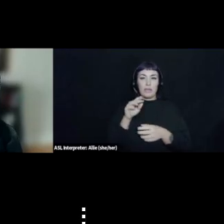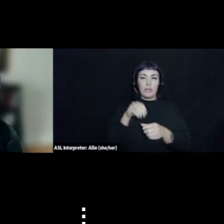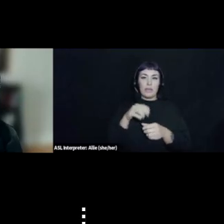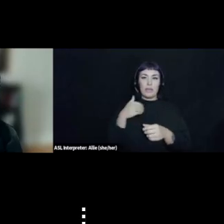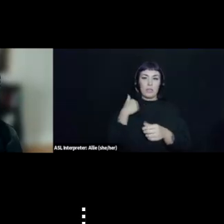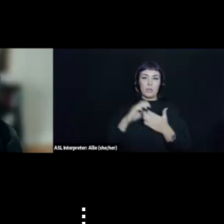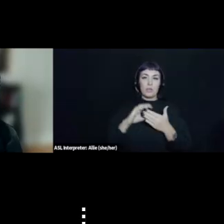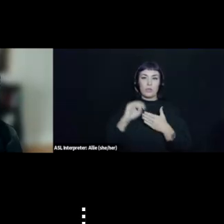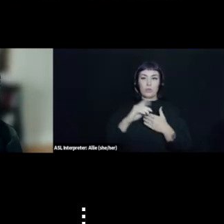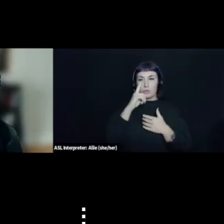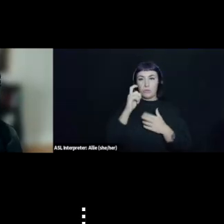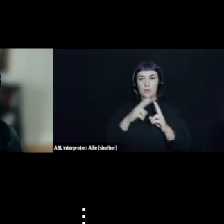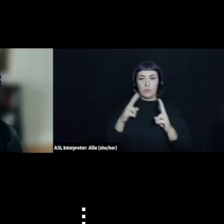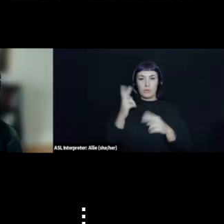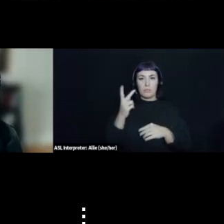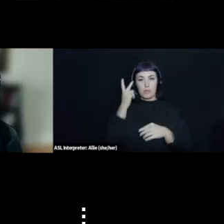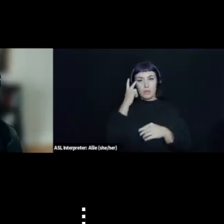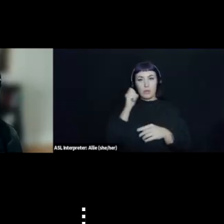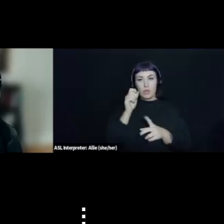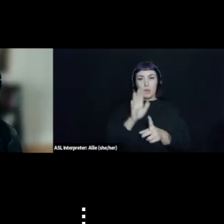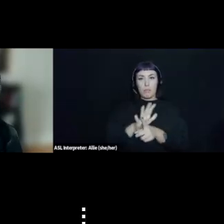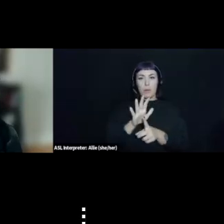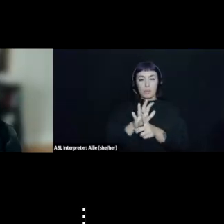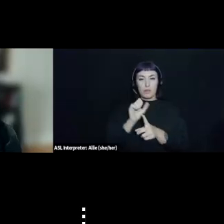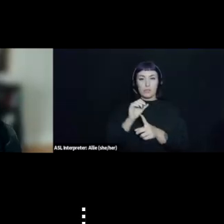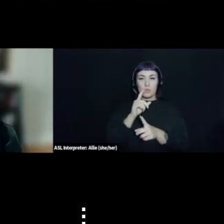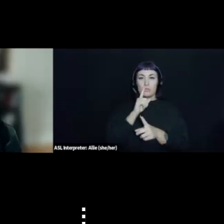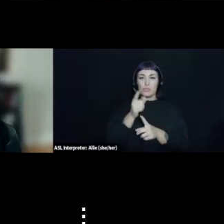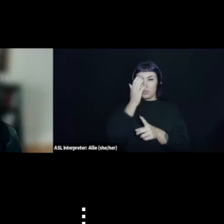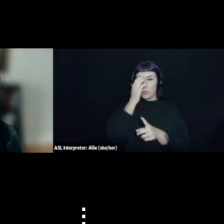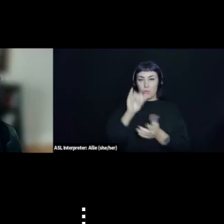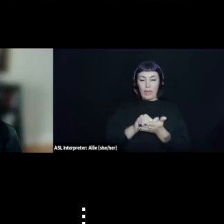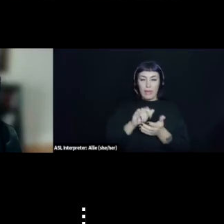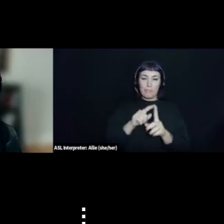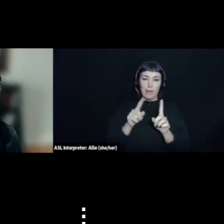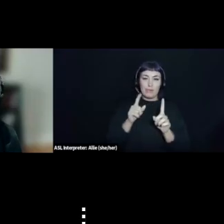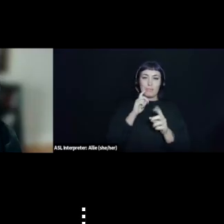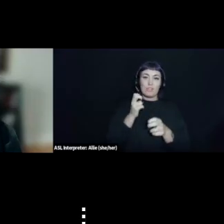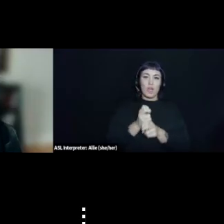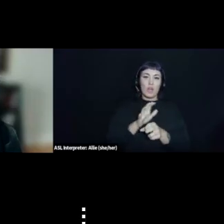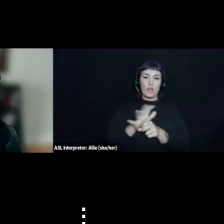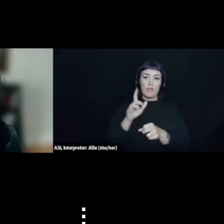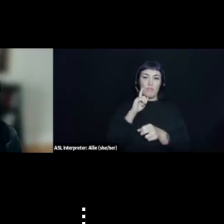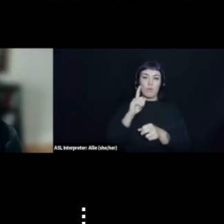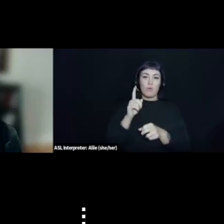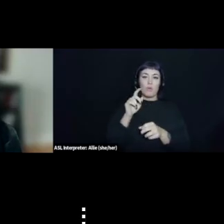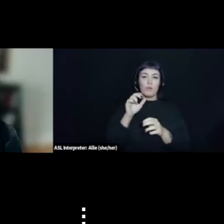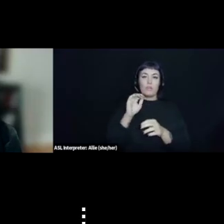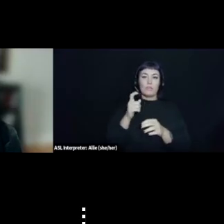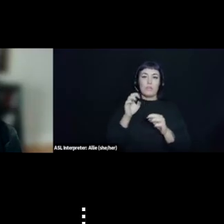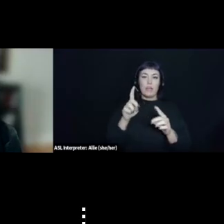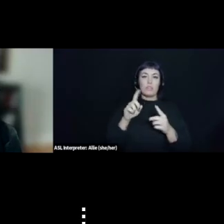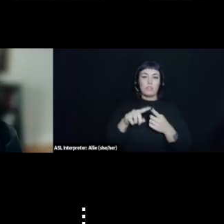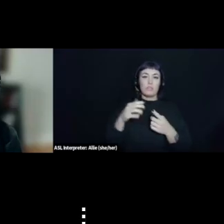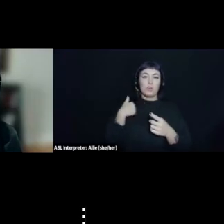youth curriculums because it is very politically unpopular. So I'm sure you know this, but it's hard enough to get sex ed to youth, but oh my